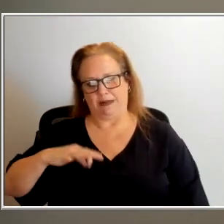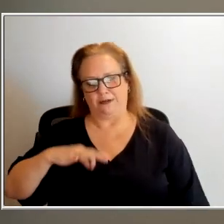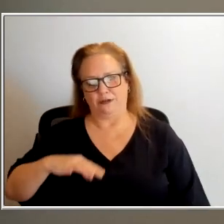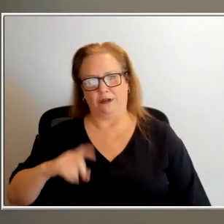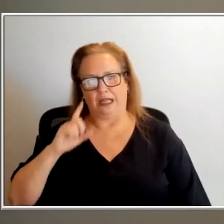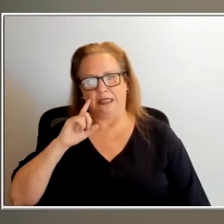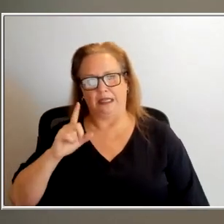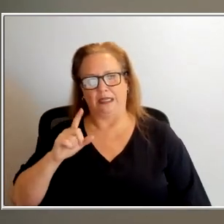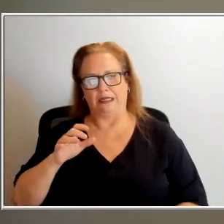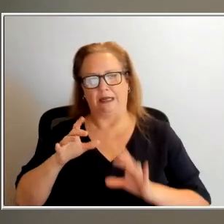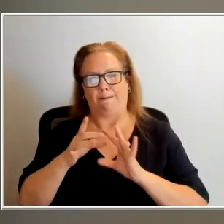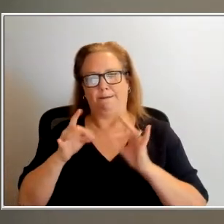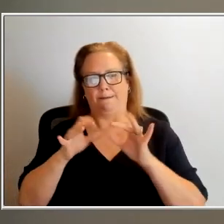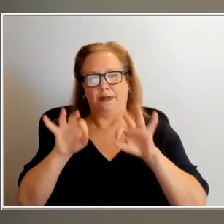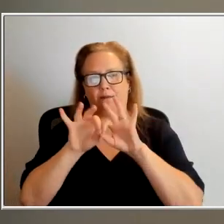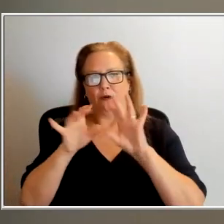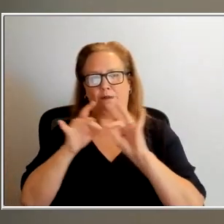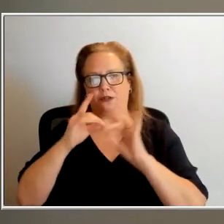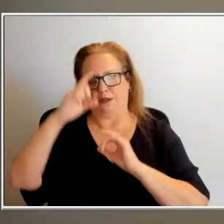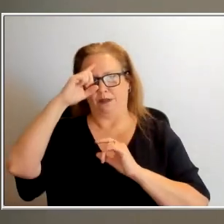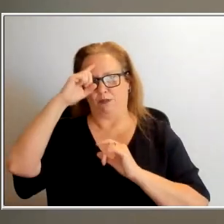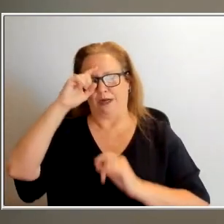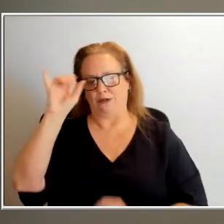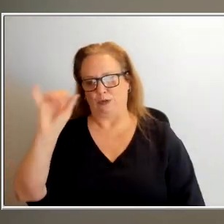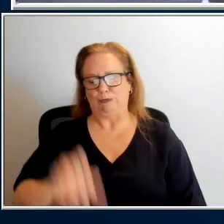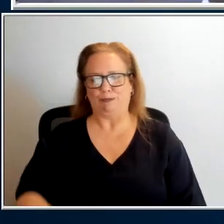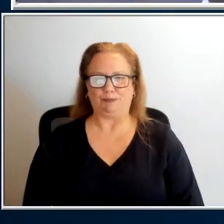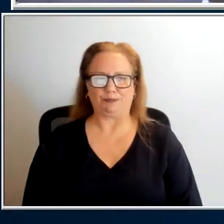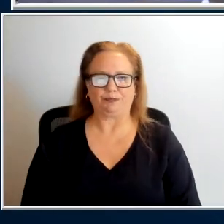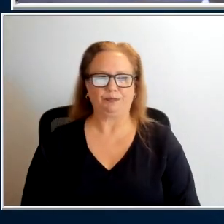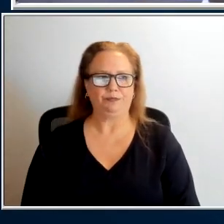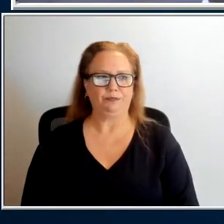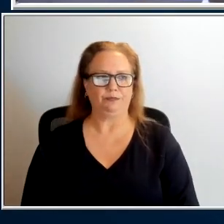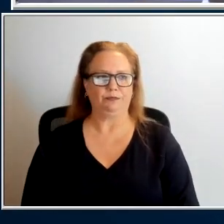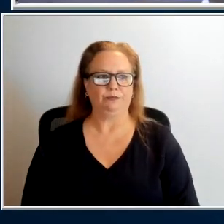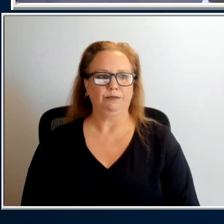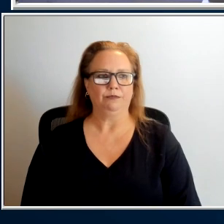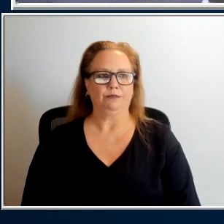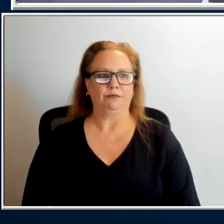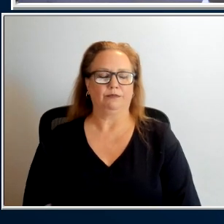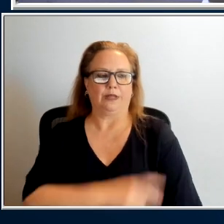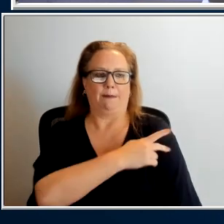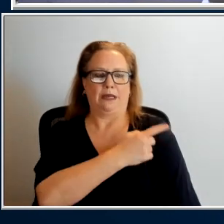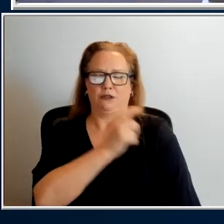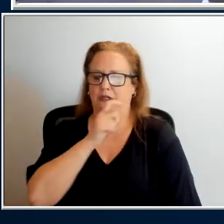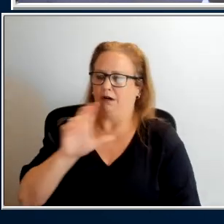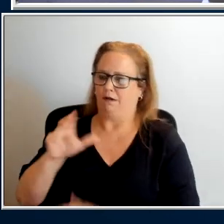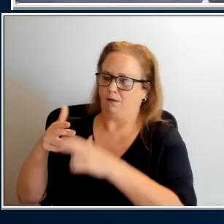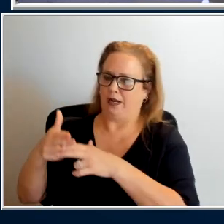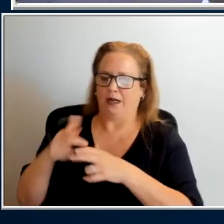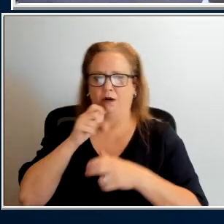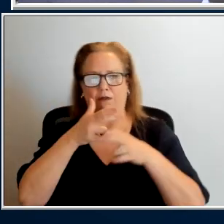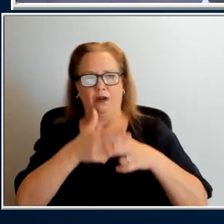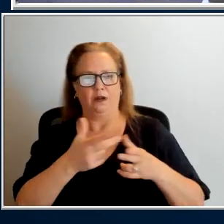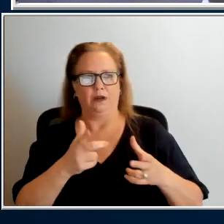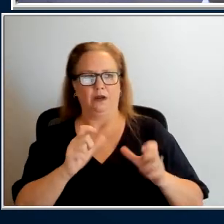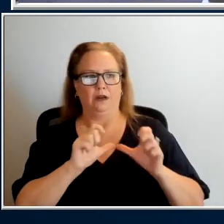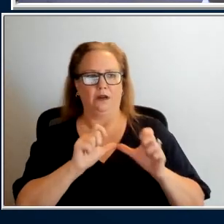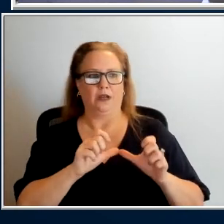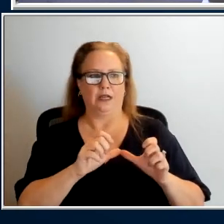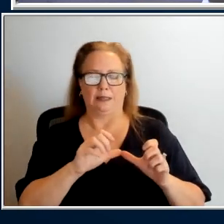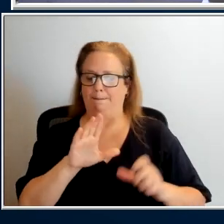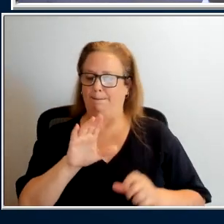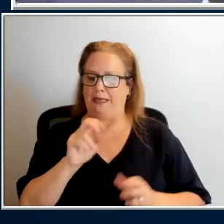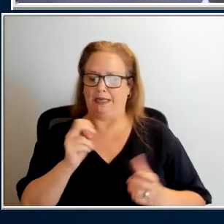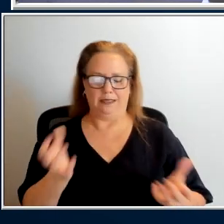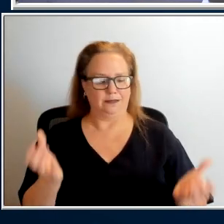it's key to mention also the brain side of this too. You know, our patients say, well, I don't have this weight, I don't have that. I'm like, you got a couple of cans of beans, let's go.